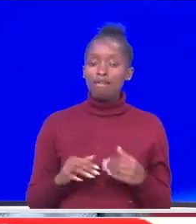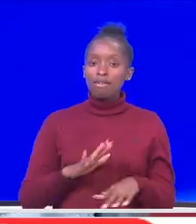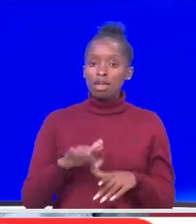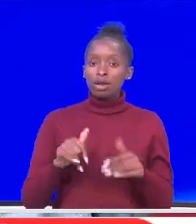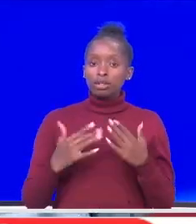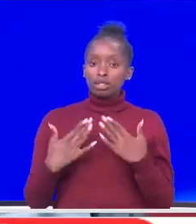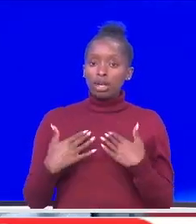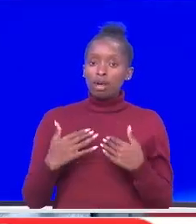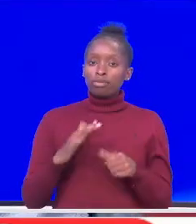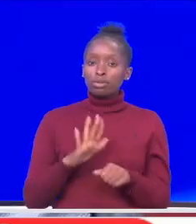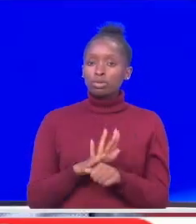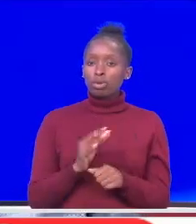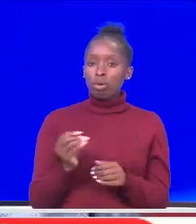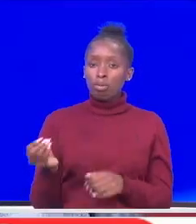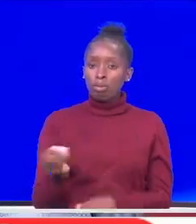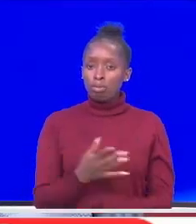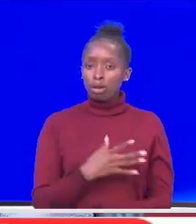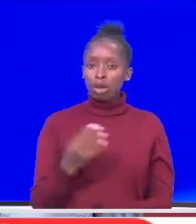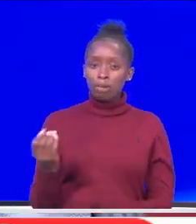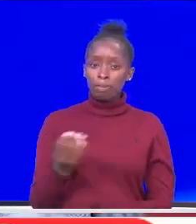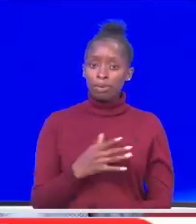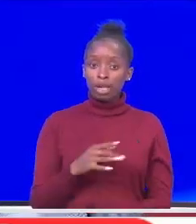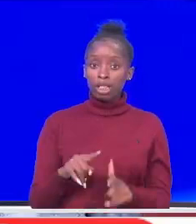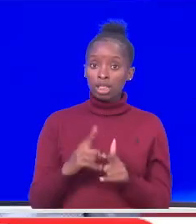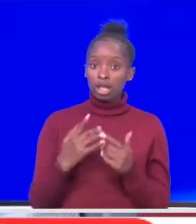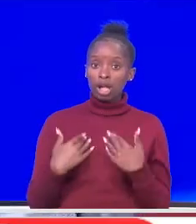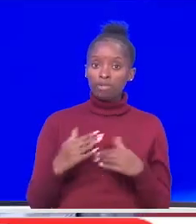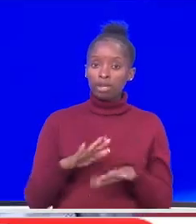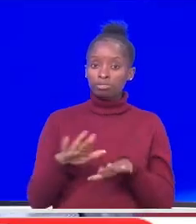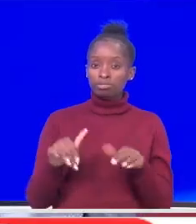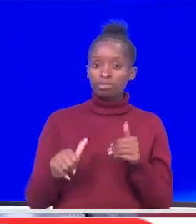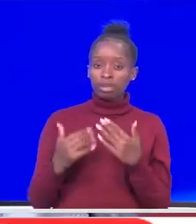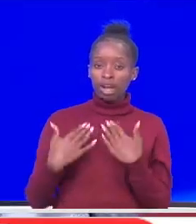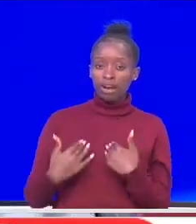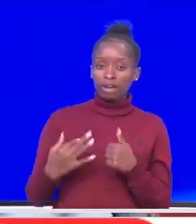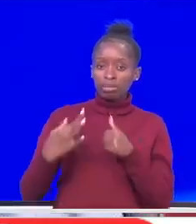majina zetu. Hakuna jina zetu, tunataka sahi kubadilishiwa majina.